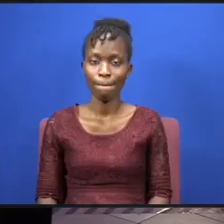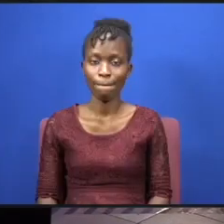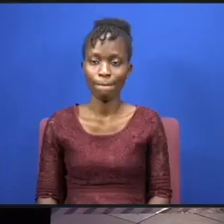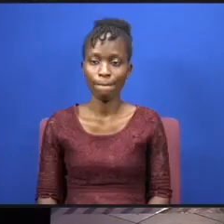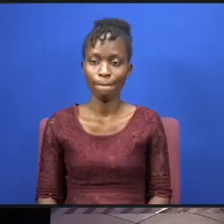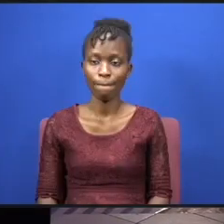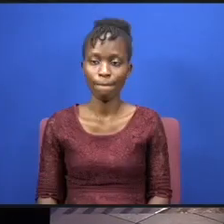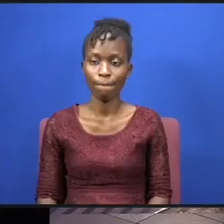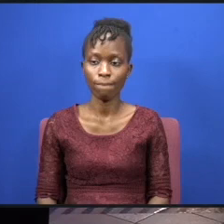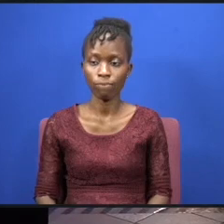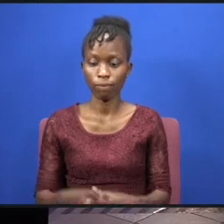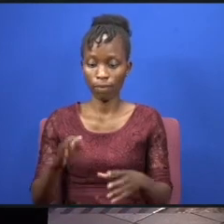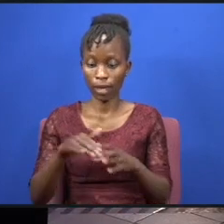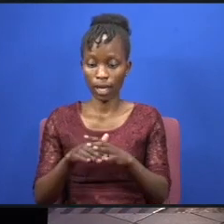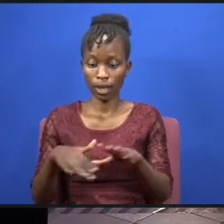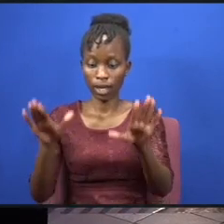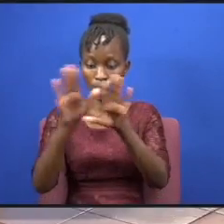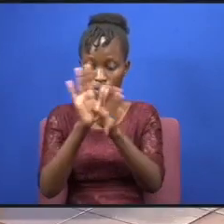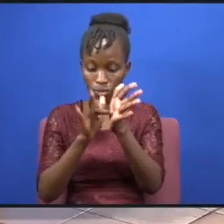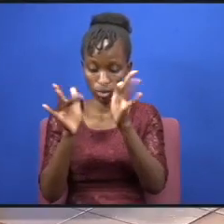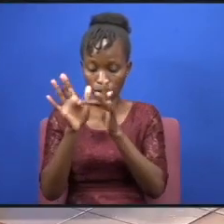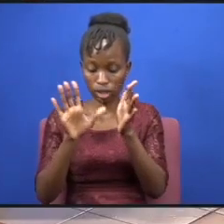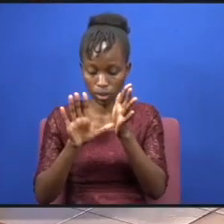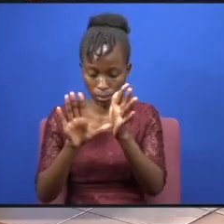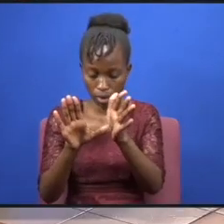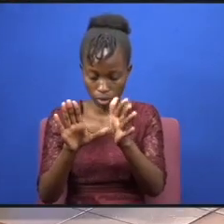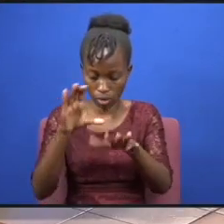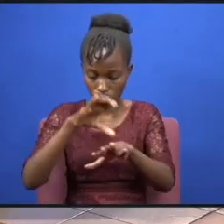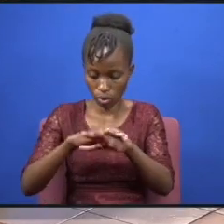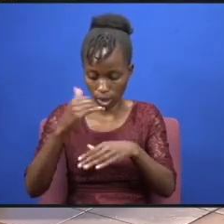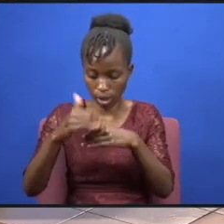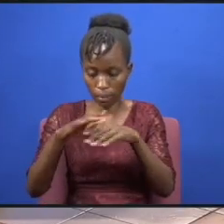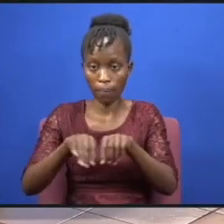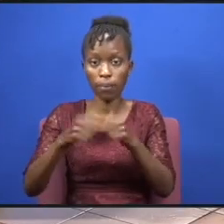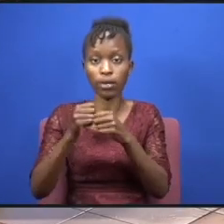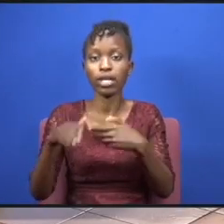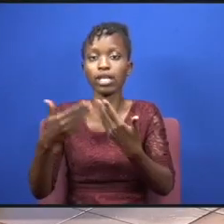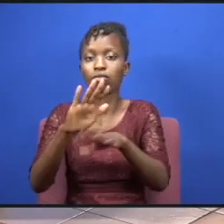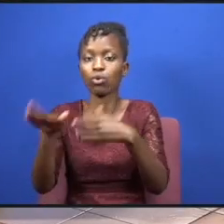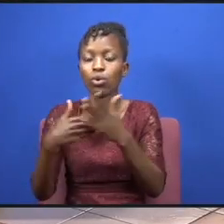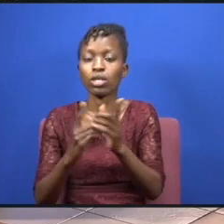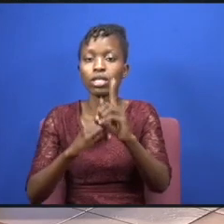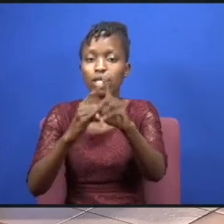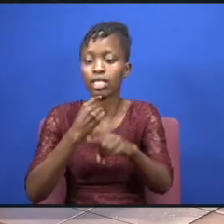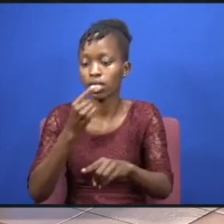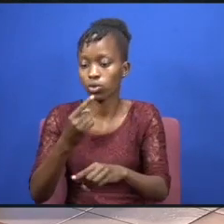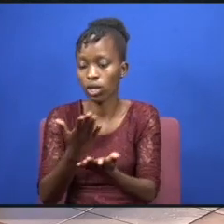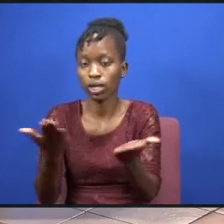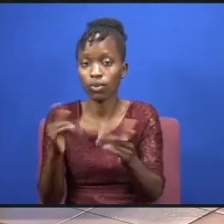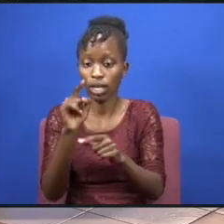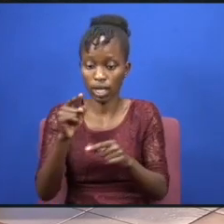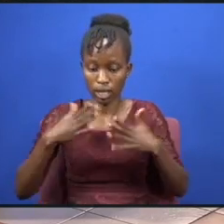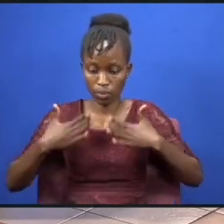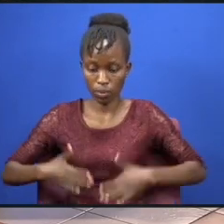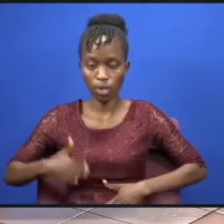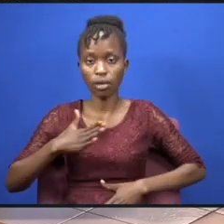Amen. And in the night that Jesus was betrayed, he took the bread, broke it, and gave it to all his disciples and said to them, "This is